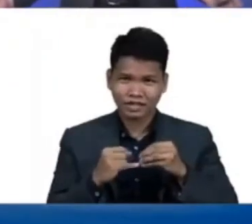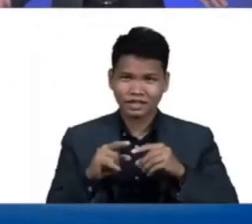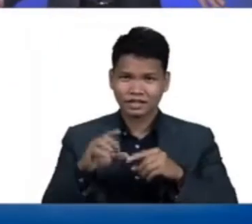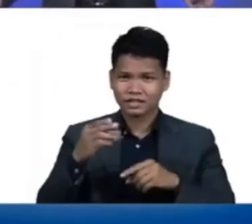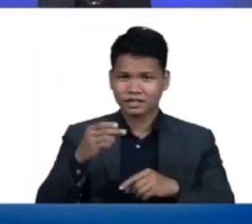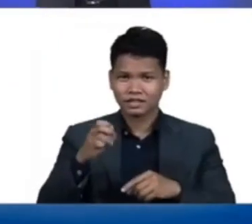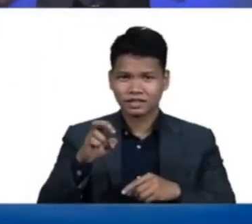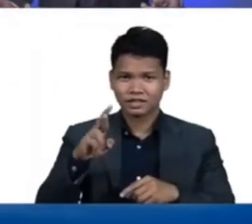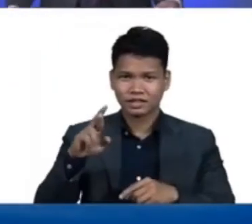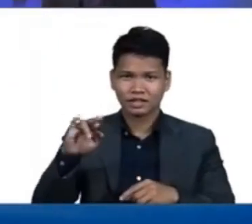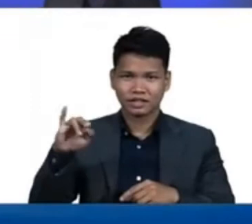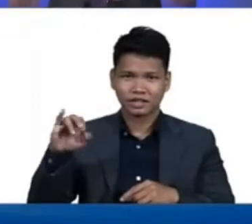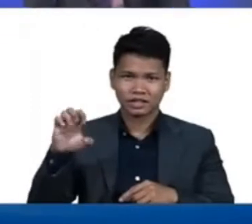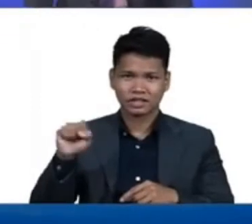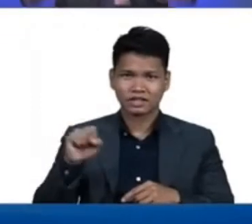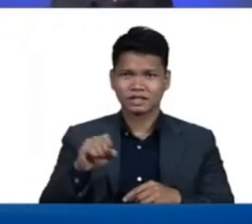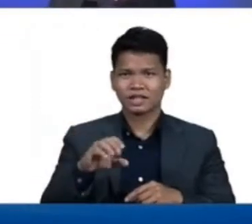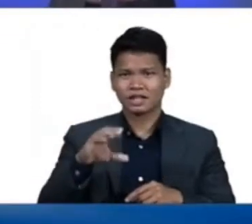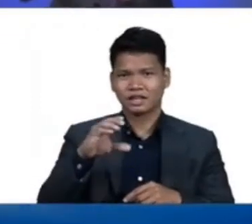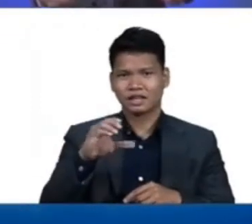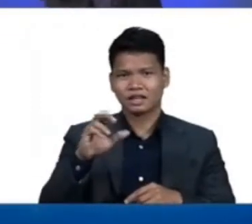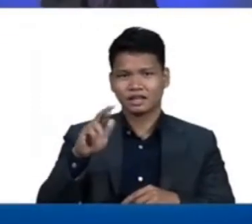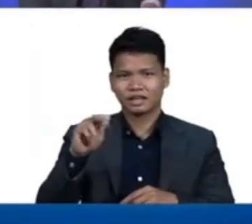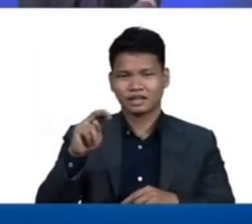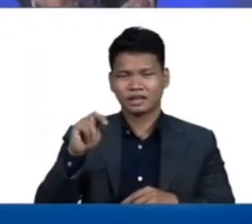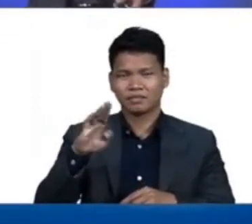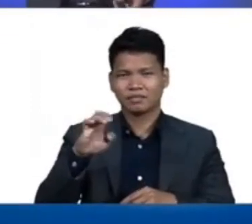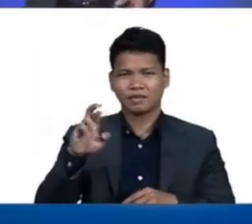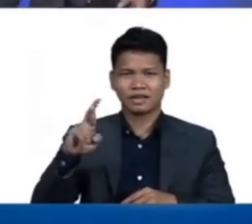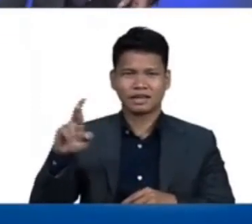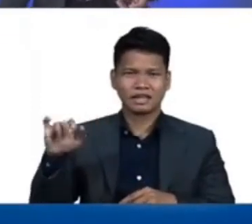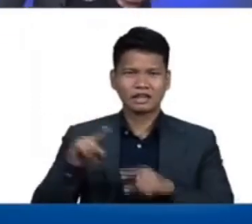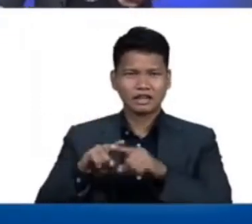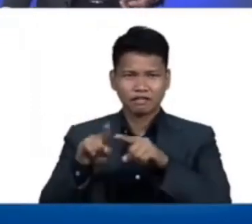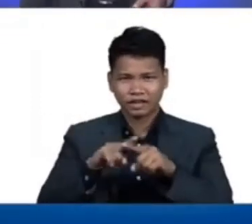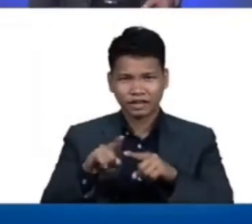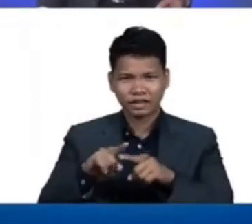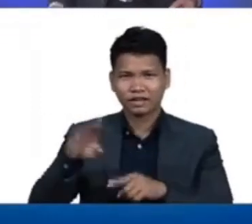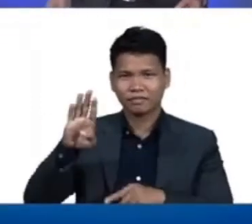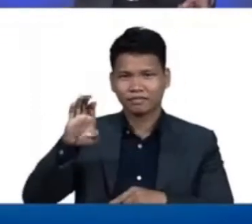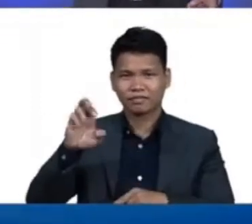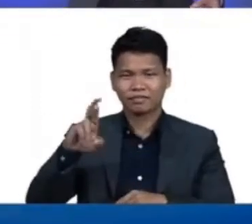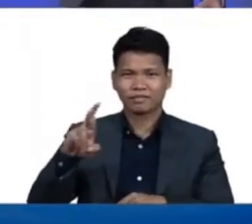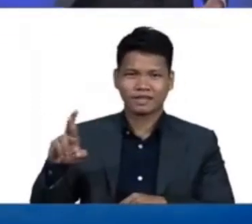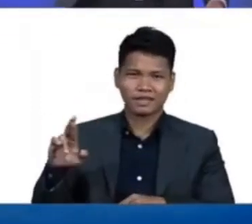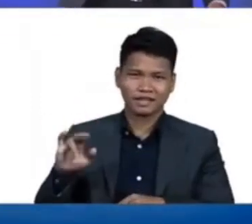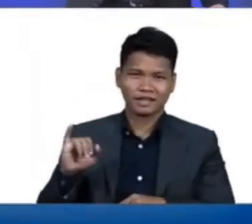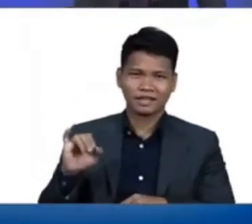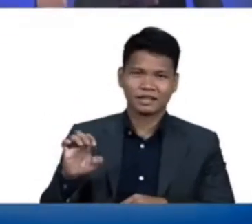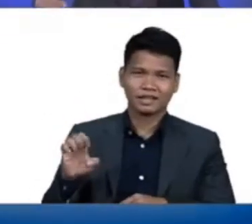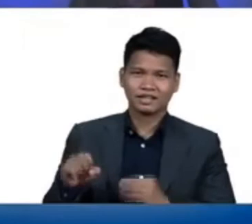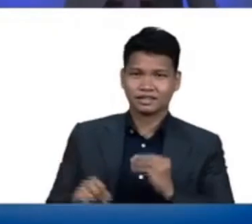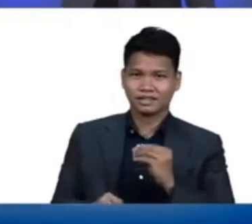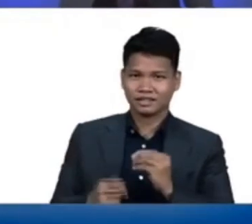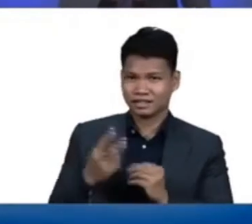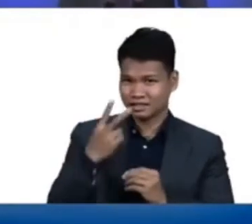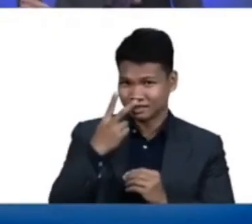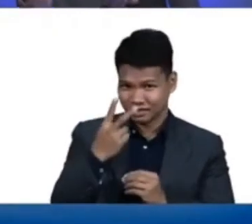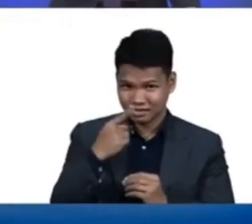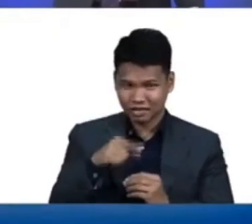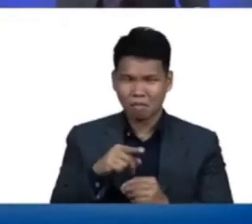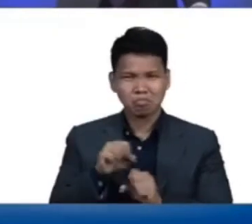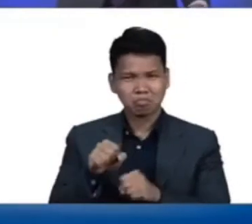cherries, cranberry, rapsberry, blueberries, grapes, and black currants are very effective in